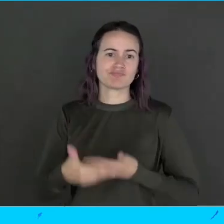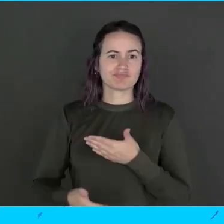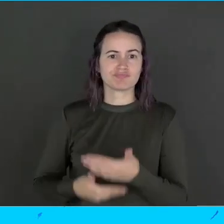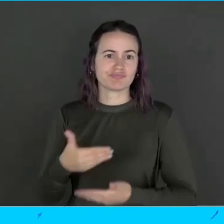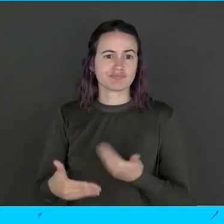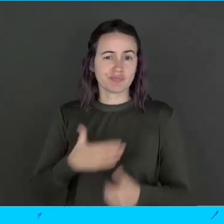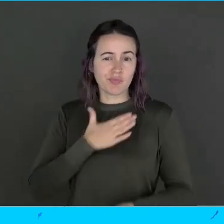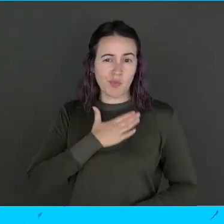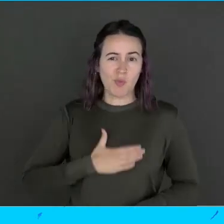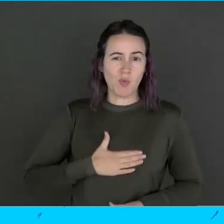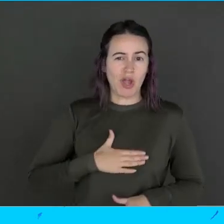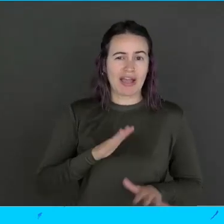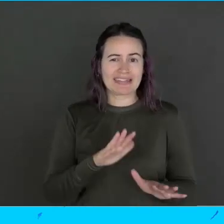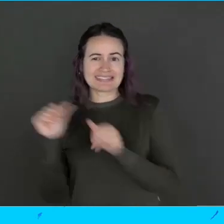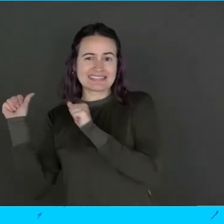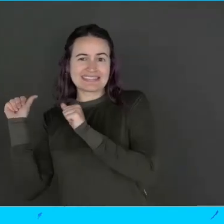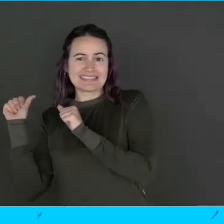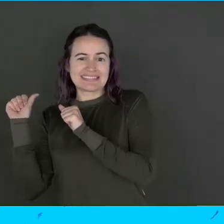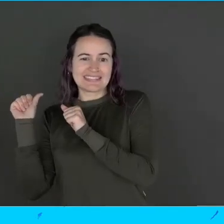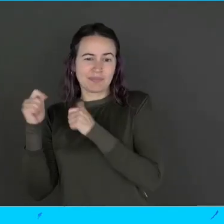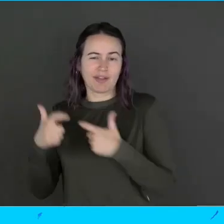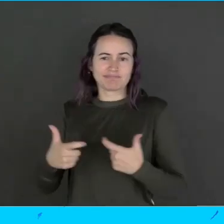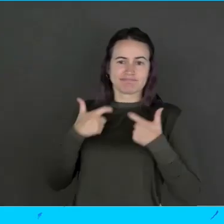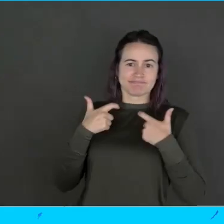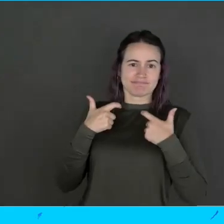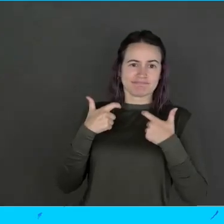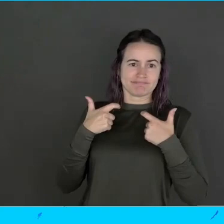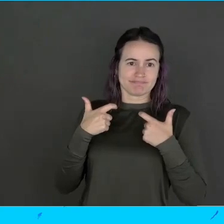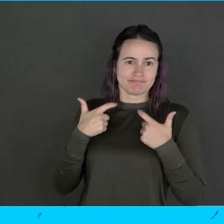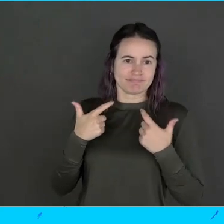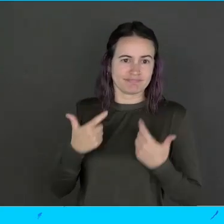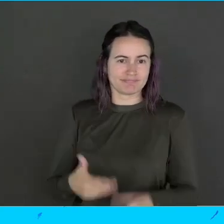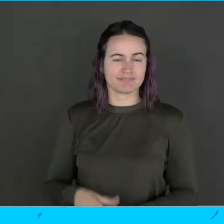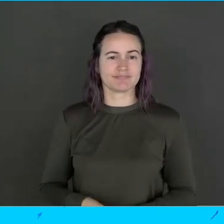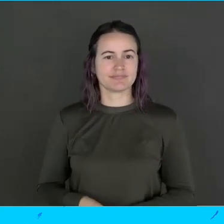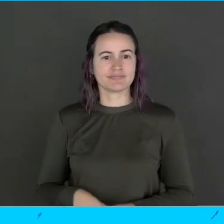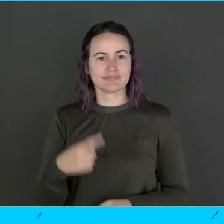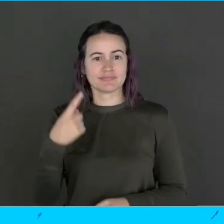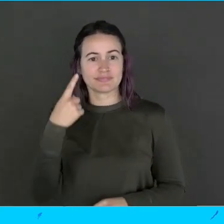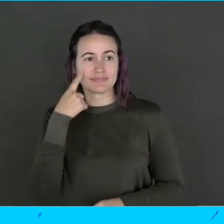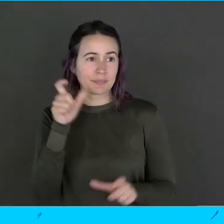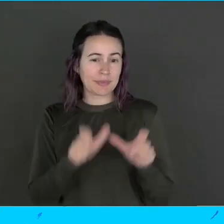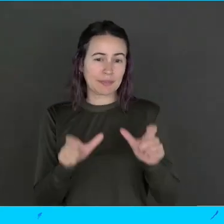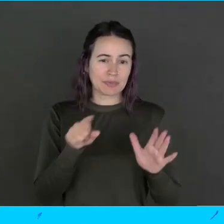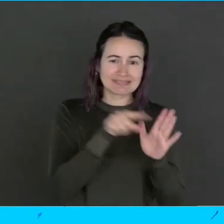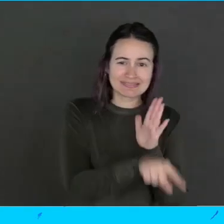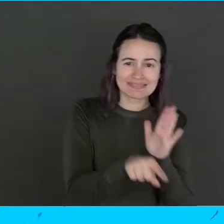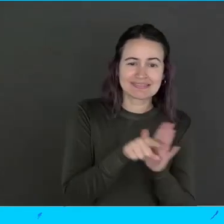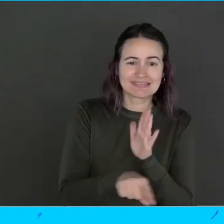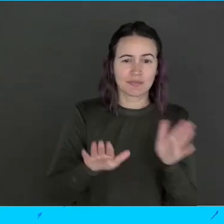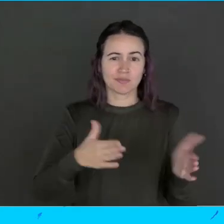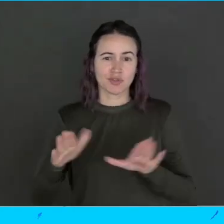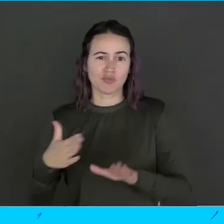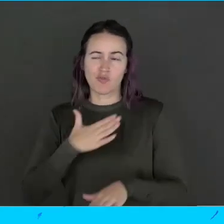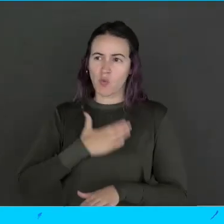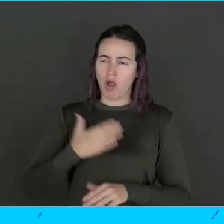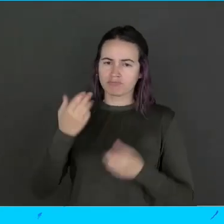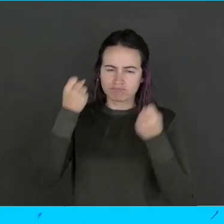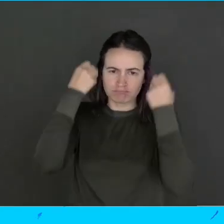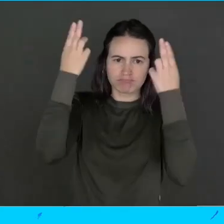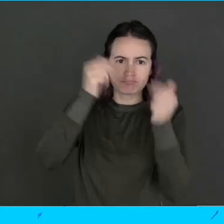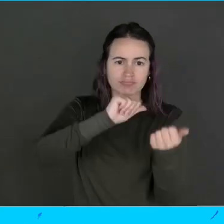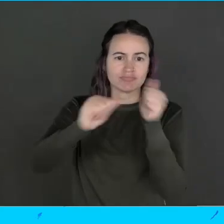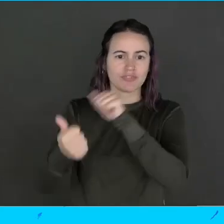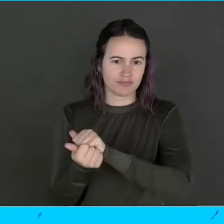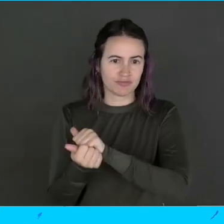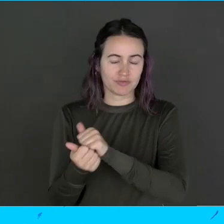few successfully do it without meeting an axe or a bullet, assassinated from close range for bringing about change. And if things are to change globally, we